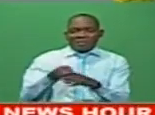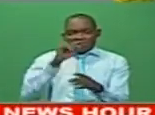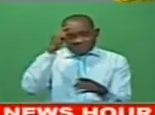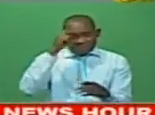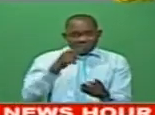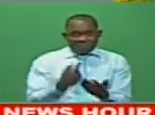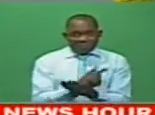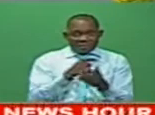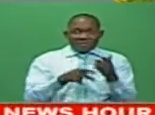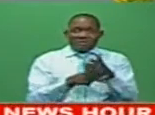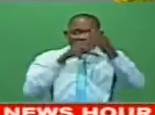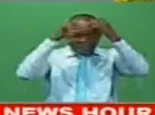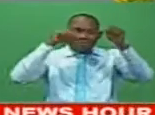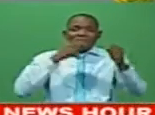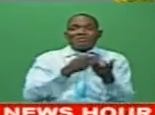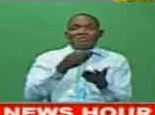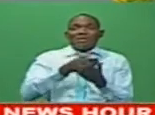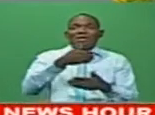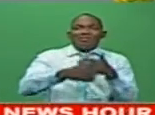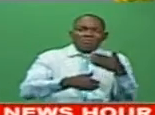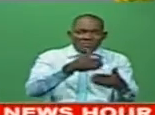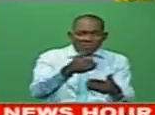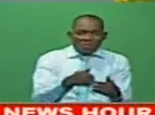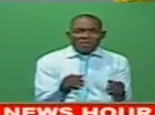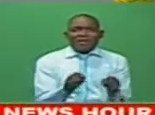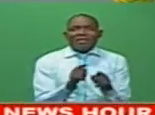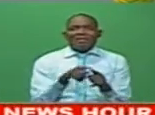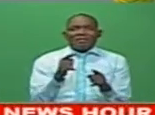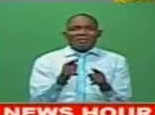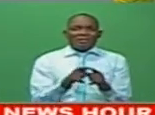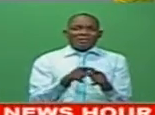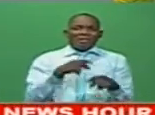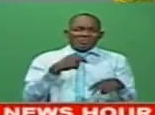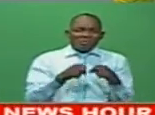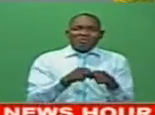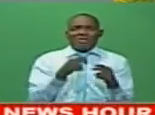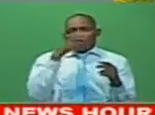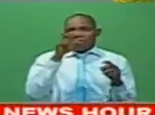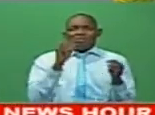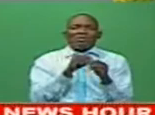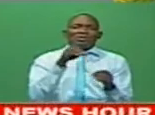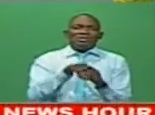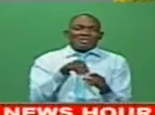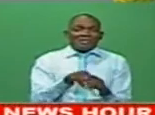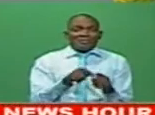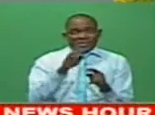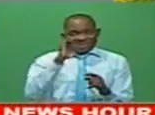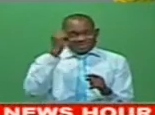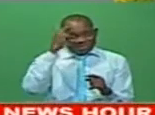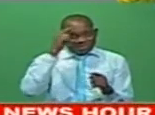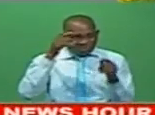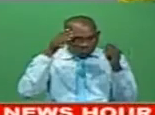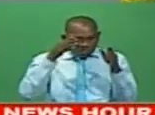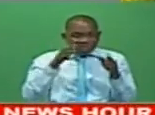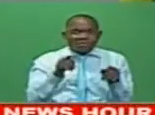Dr. Bawumia said the procurement processes has been the breeding grounds for corruption in the public sector, but the government is